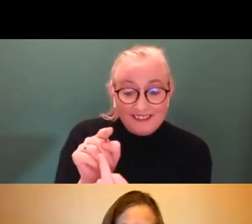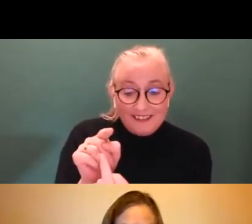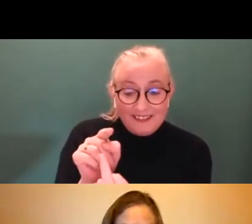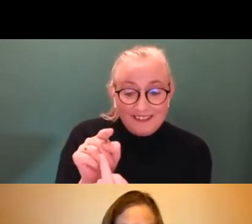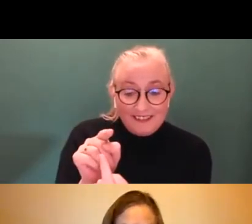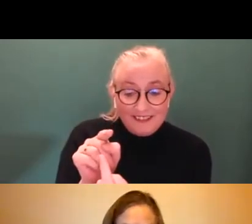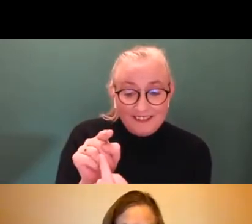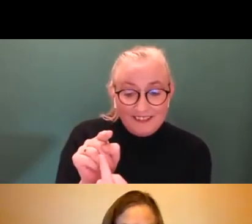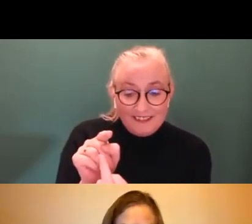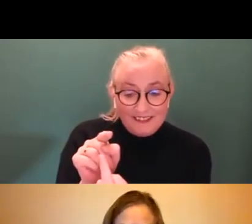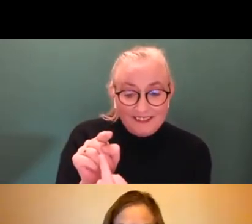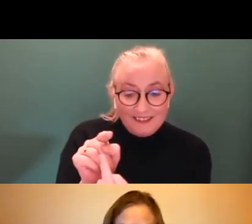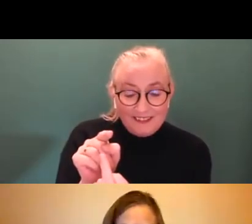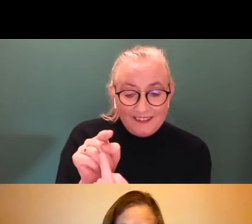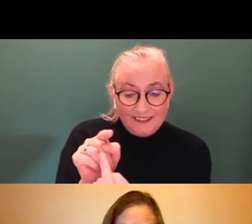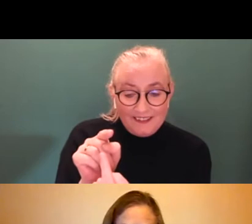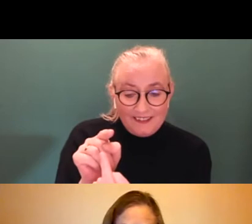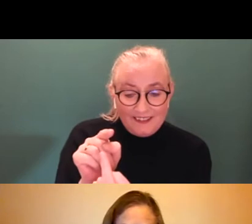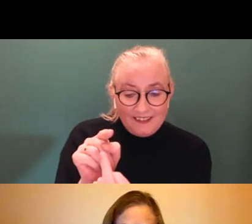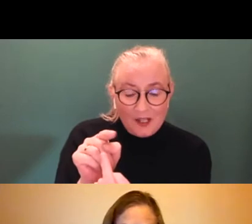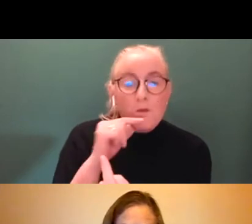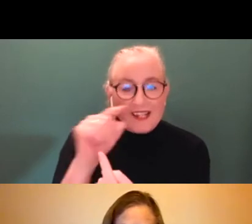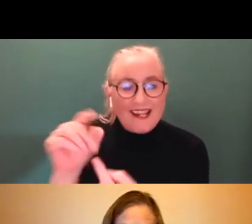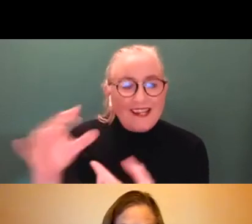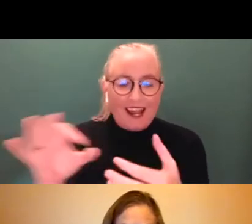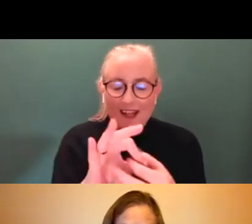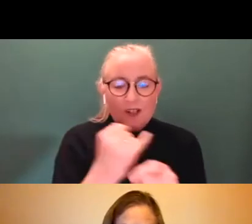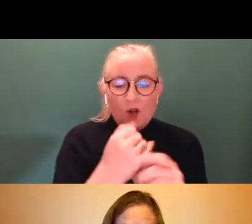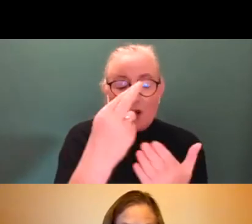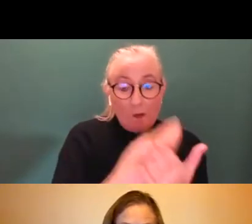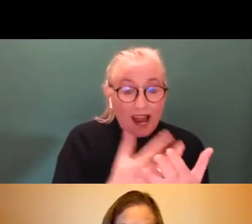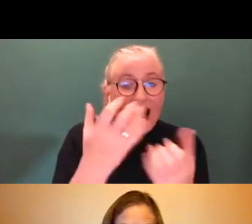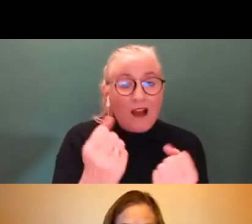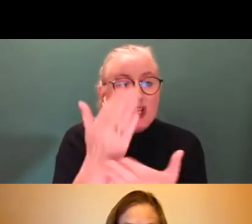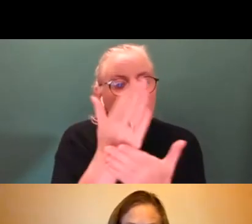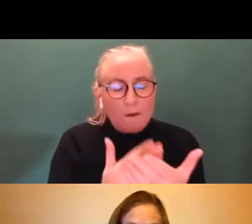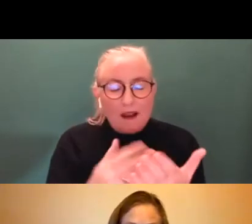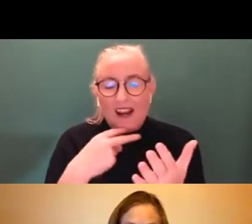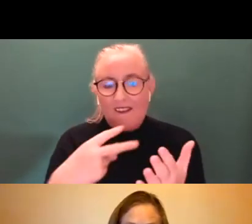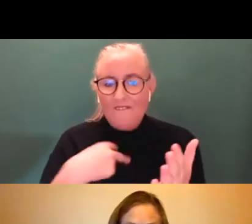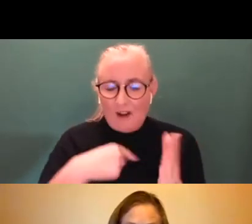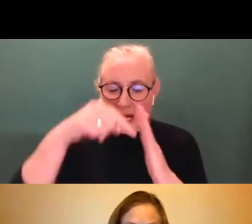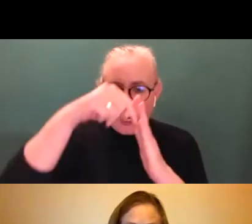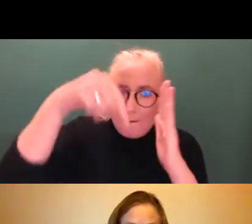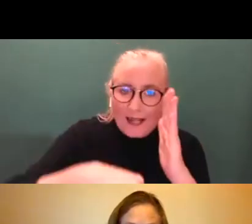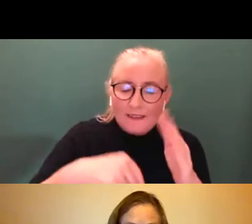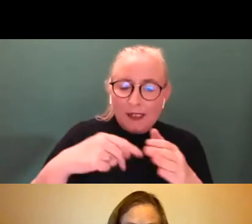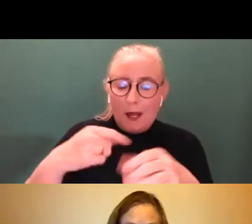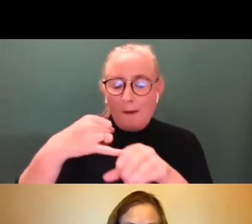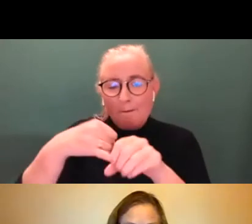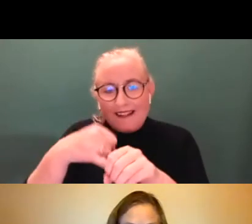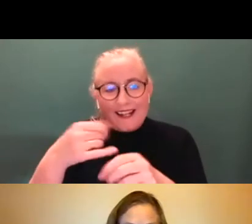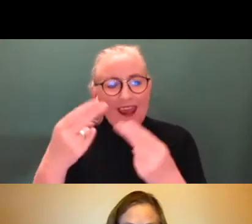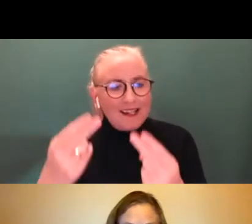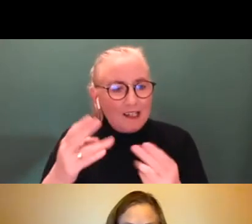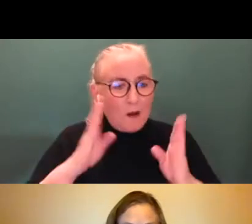to be in any way picked up from the commentary. There are many, many people with very significant complex medical needs and behavioral supports and high support